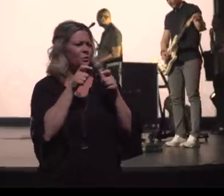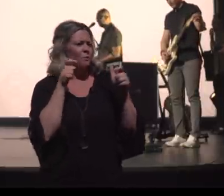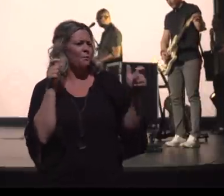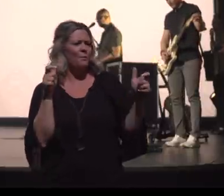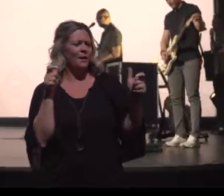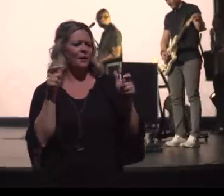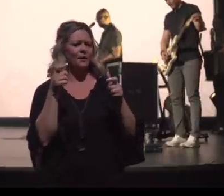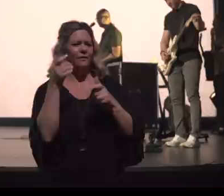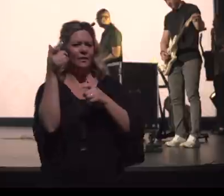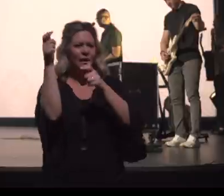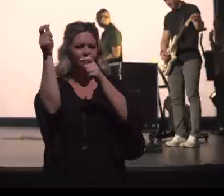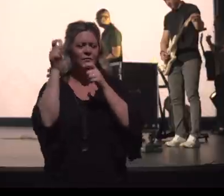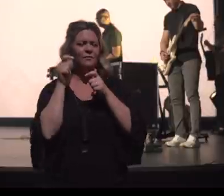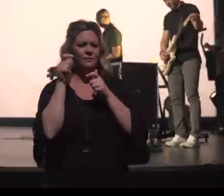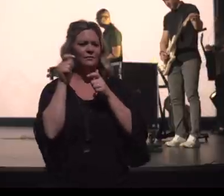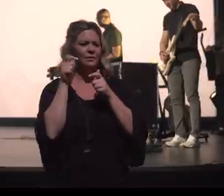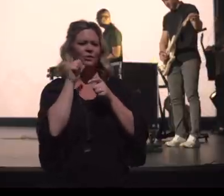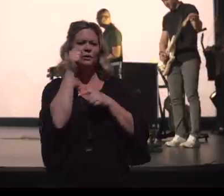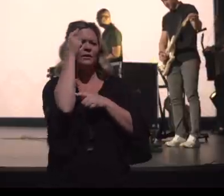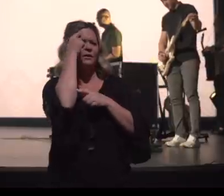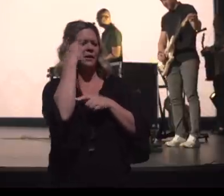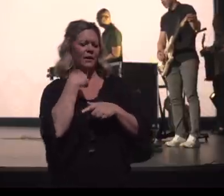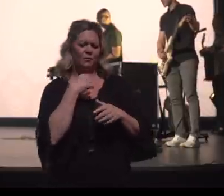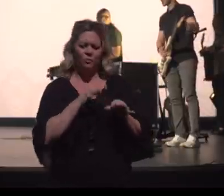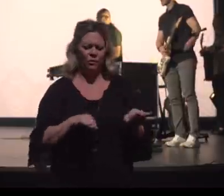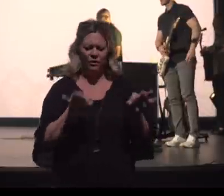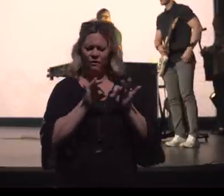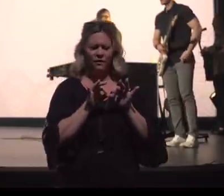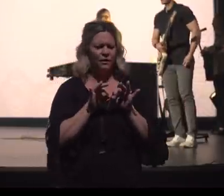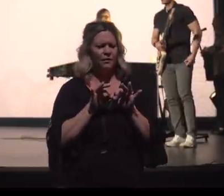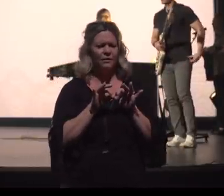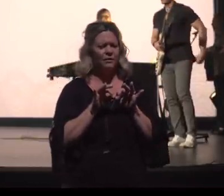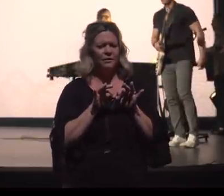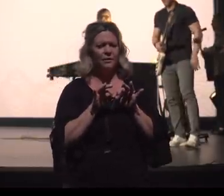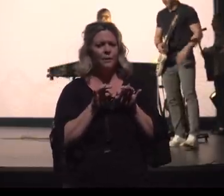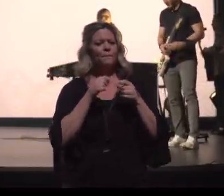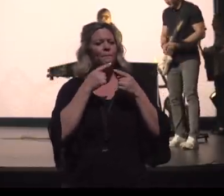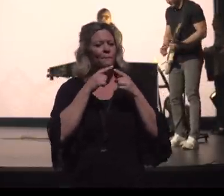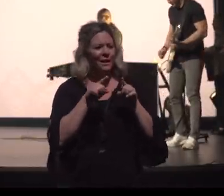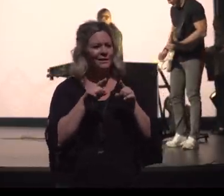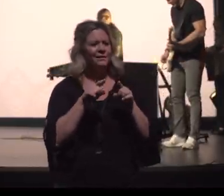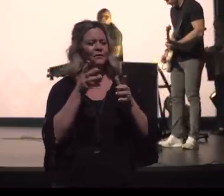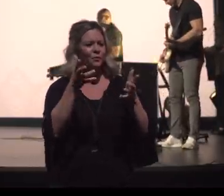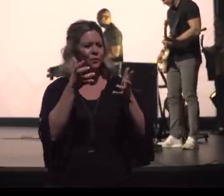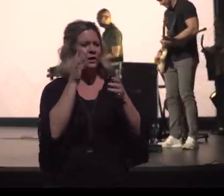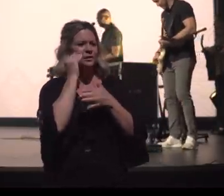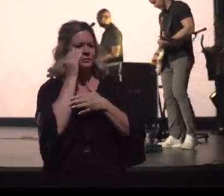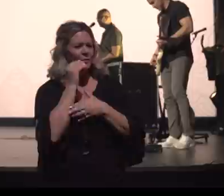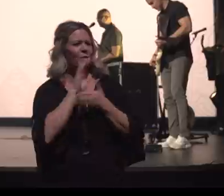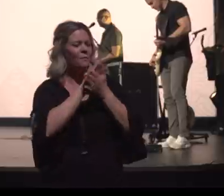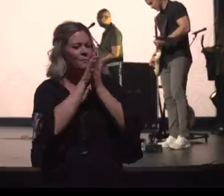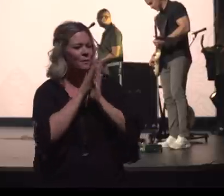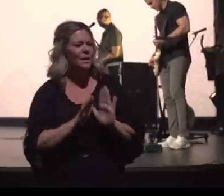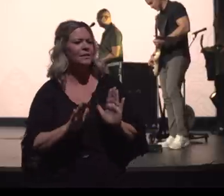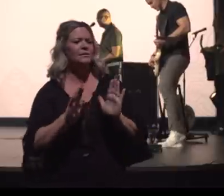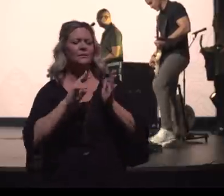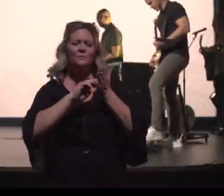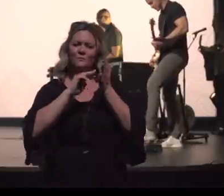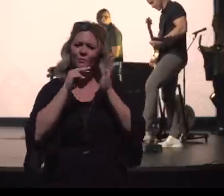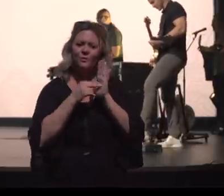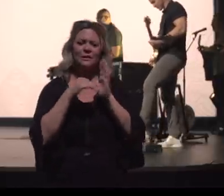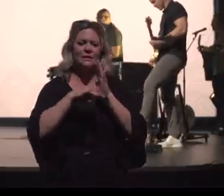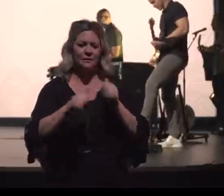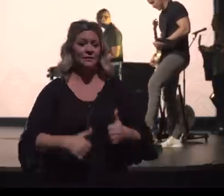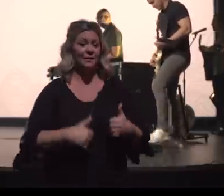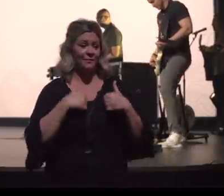big of a gift. You didn't think you were worthy. But if you ever want to experience peace and purpose in this life,